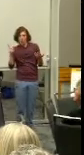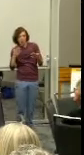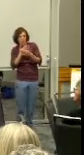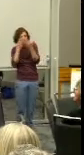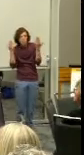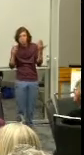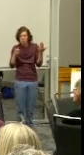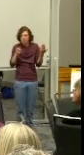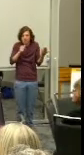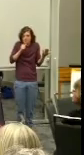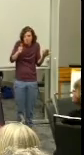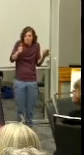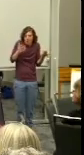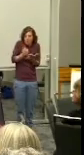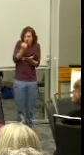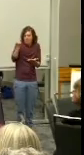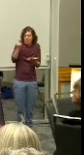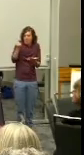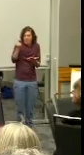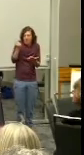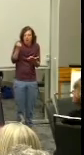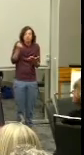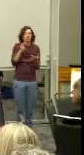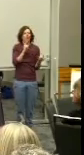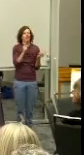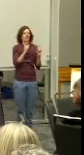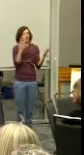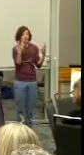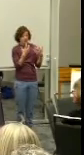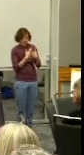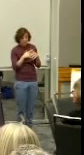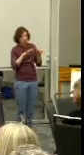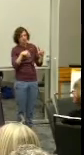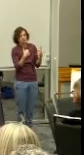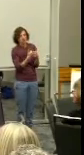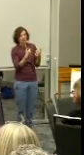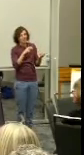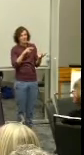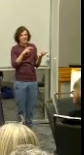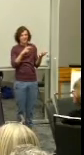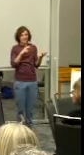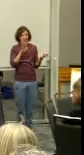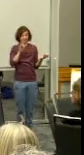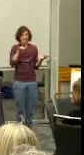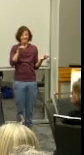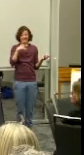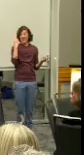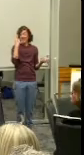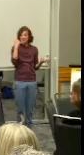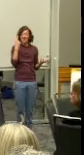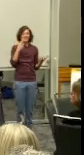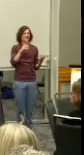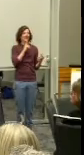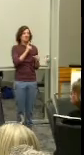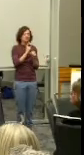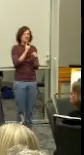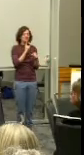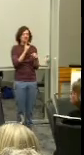big part of this challenge here, which is why designing from the beginning makes such an important point.